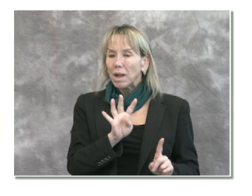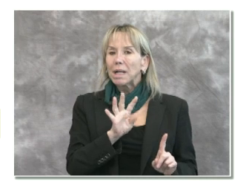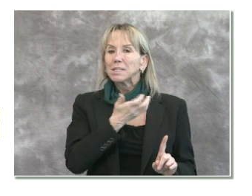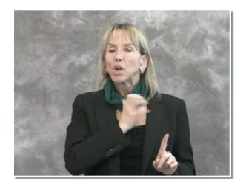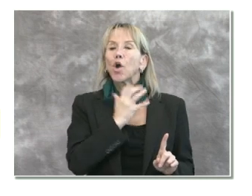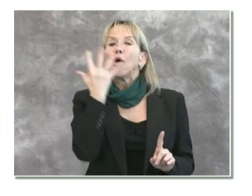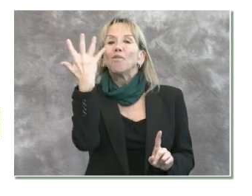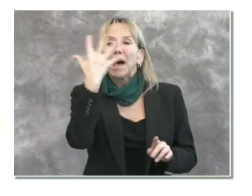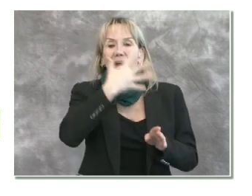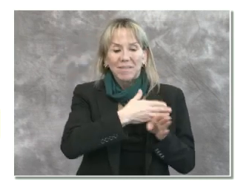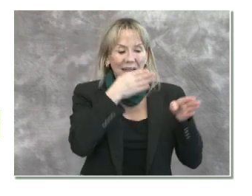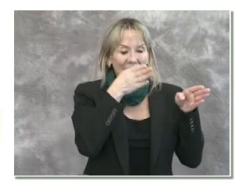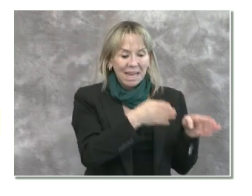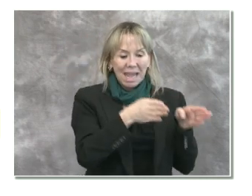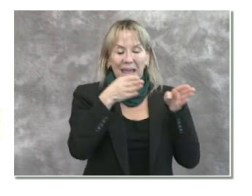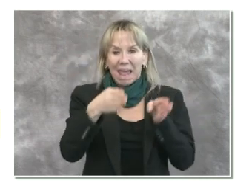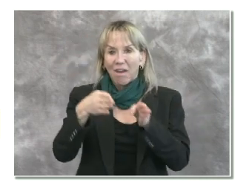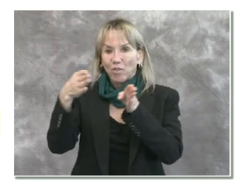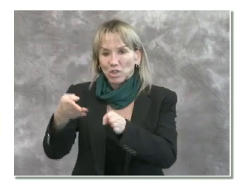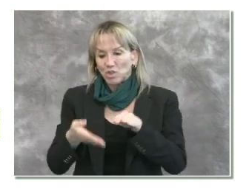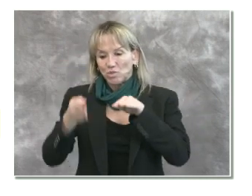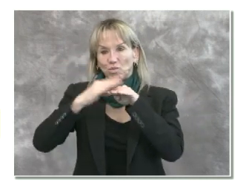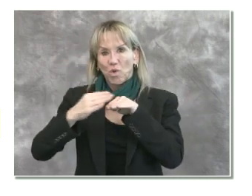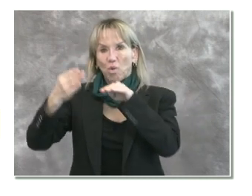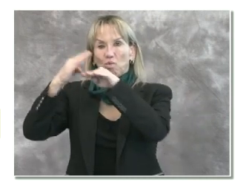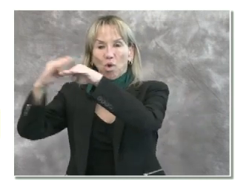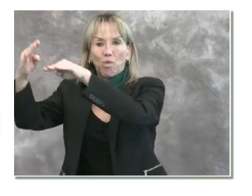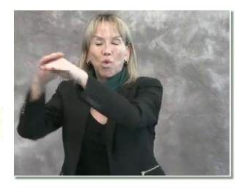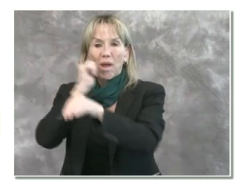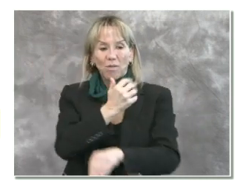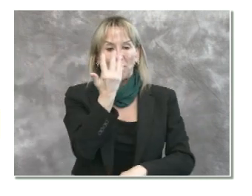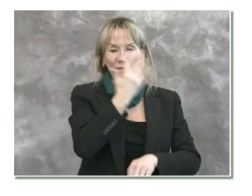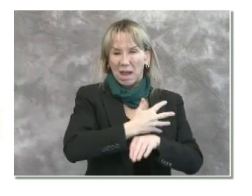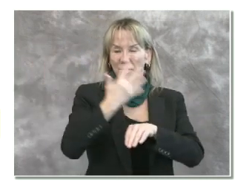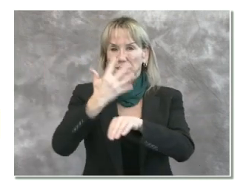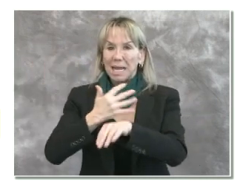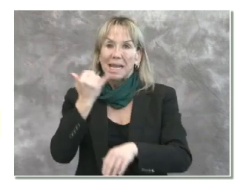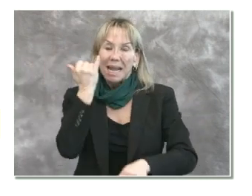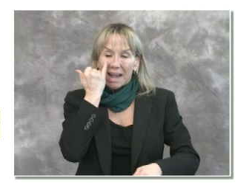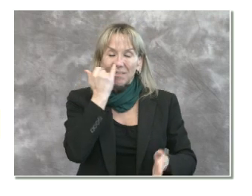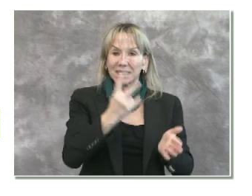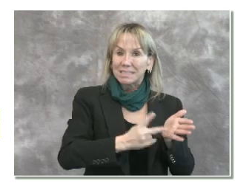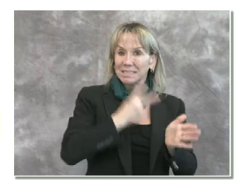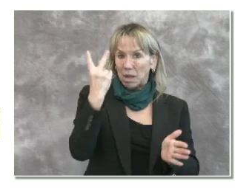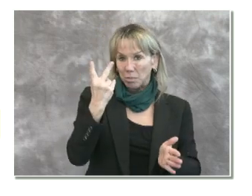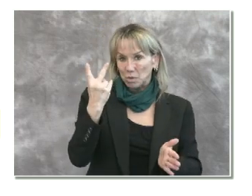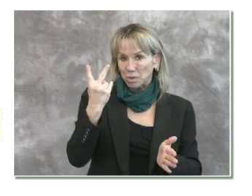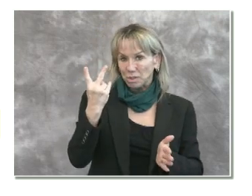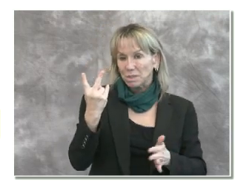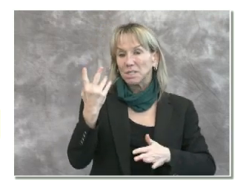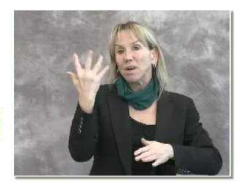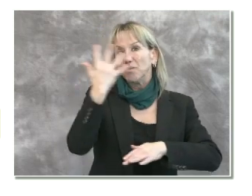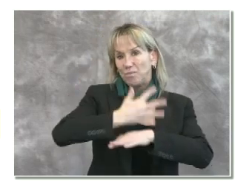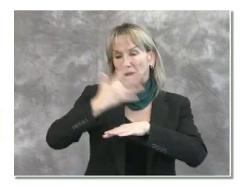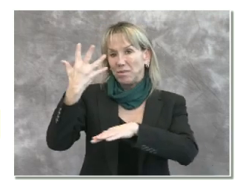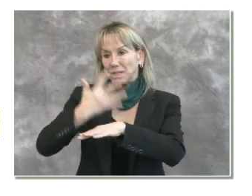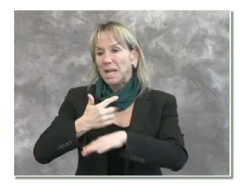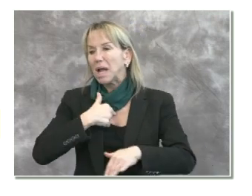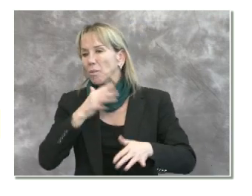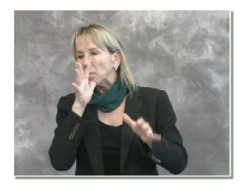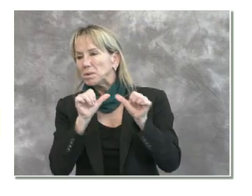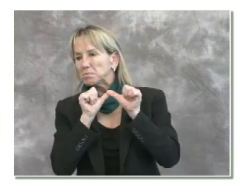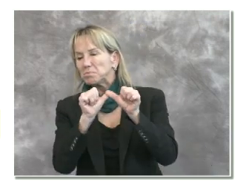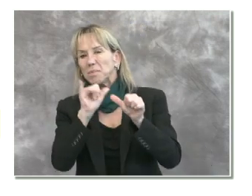5-day average of exponential growth in terms of a doubling rate of 18.4 days, and we will continue to update